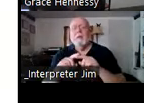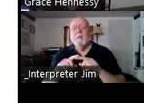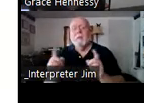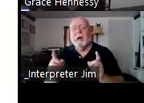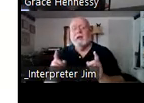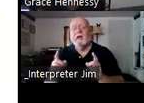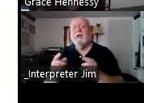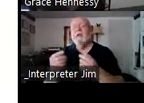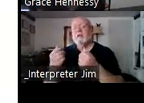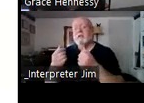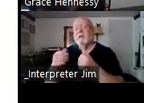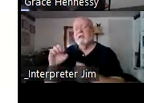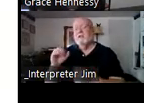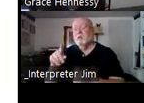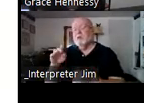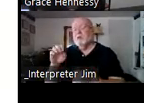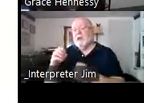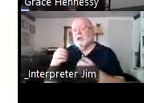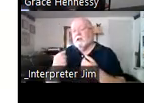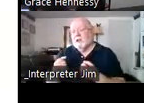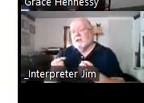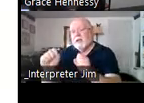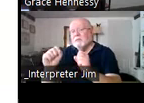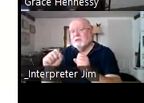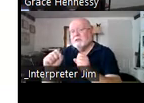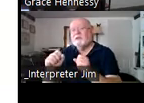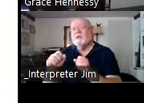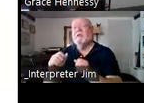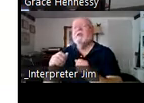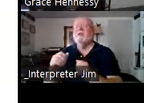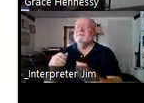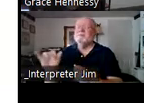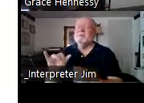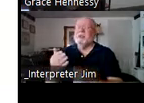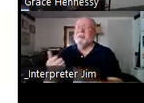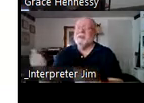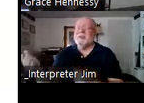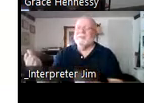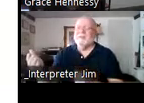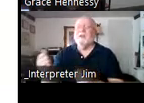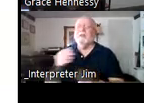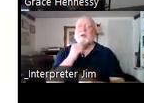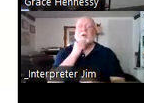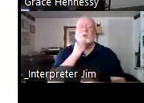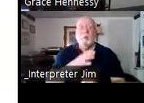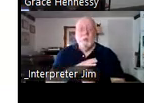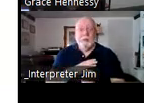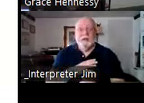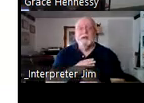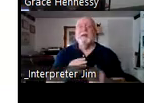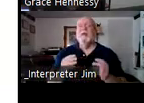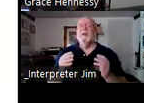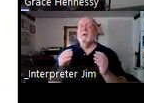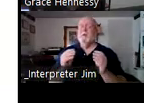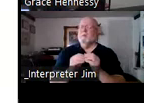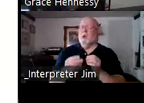suicide attempts, you have the same issue, that women who engaged in non-strategic play had a much greater